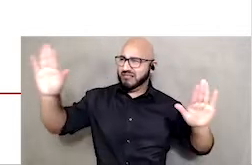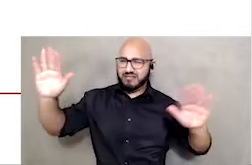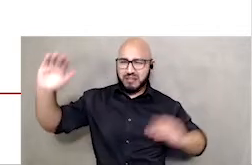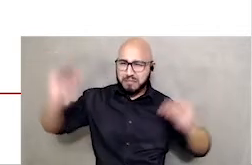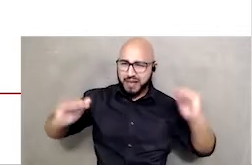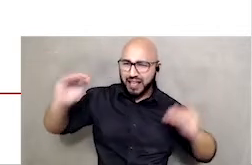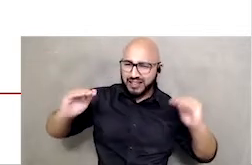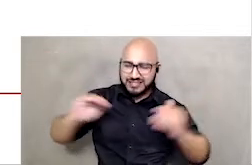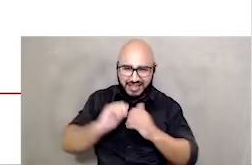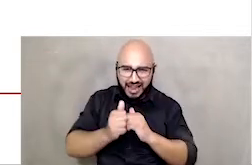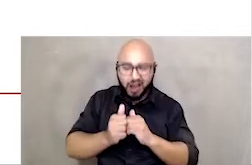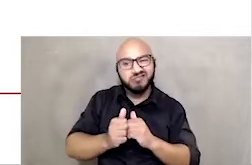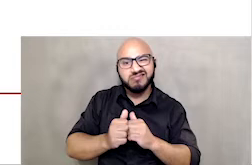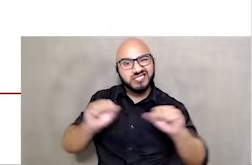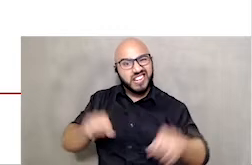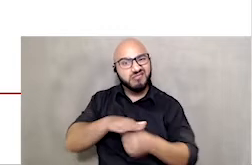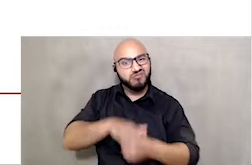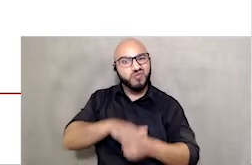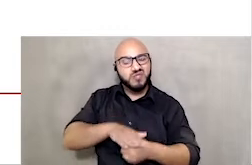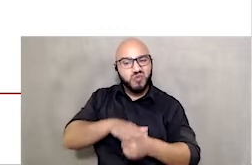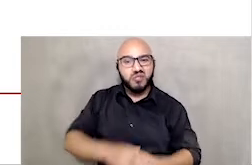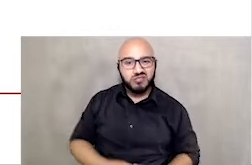those two components can be stressful.